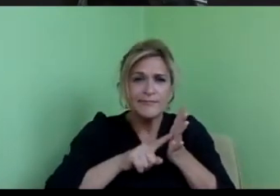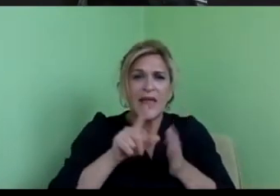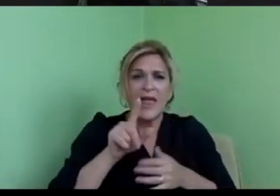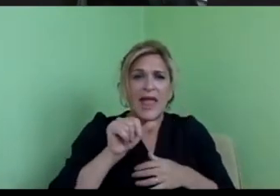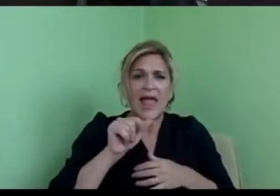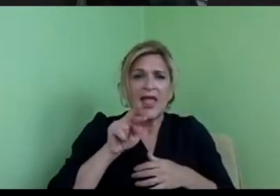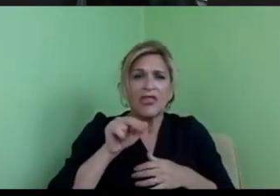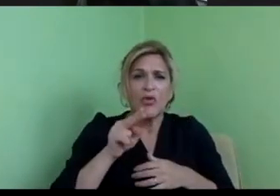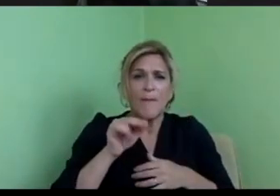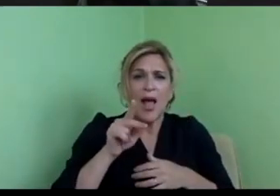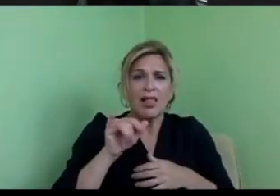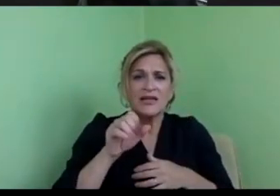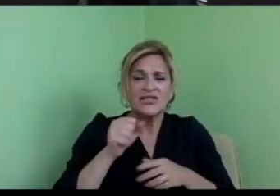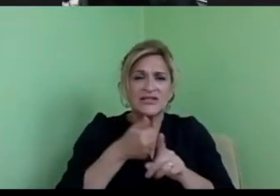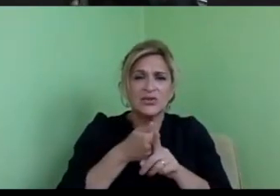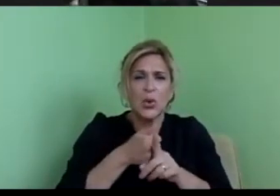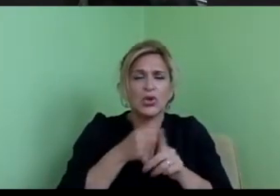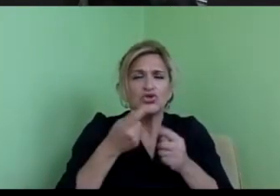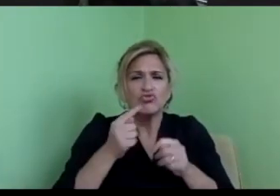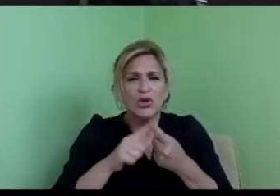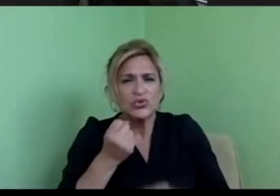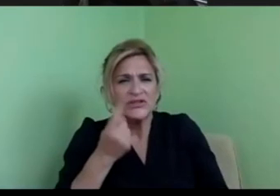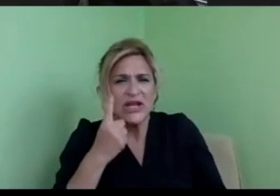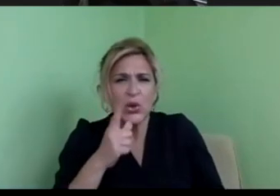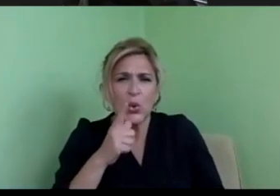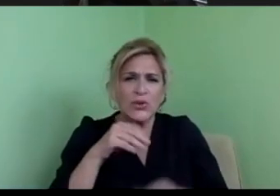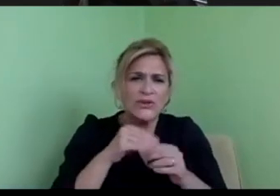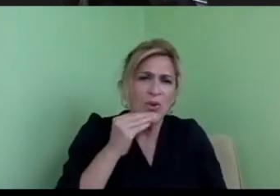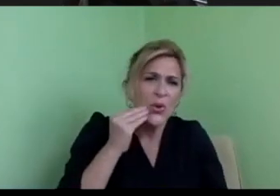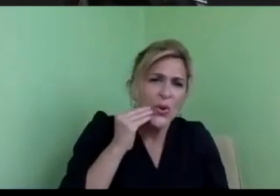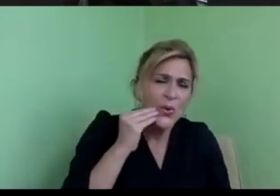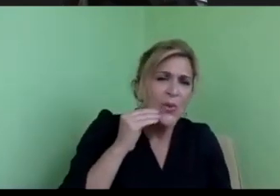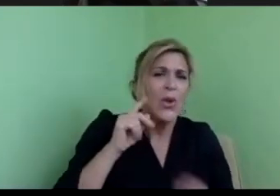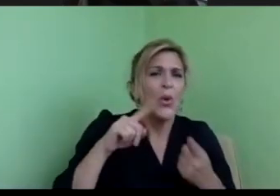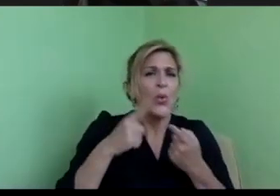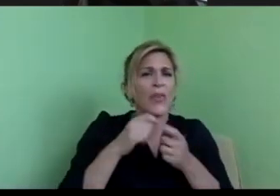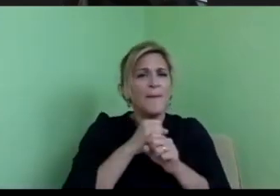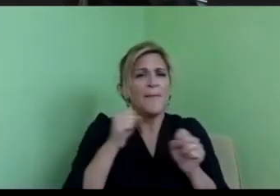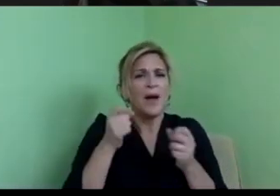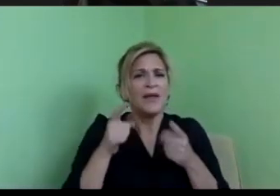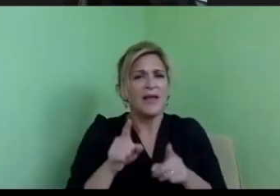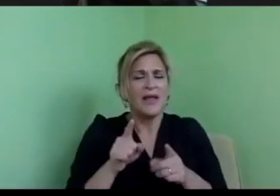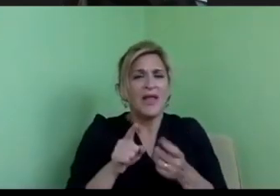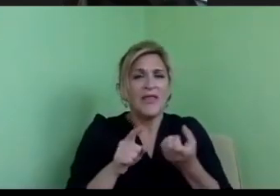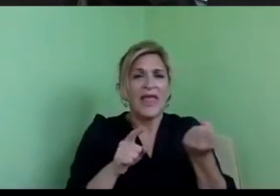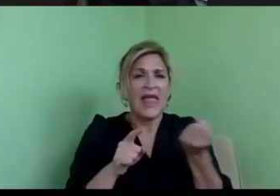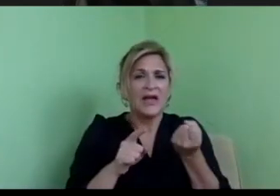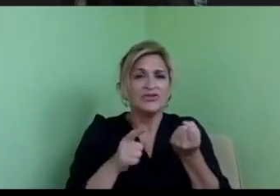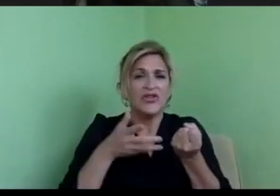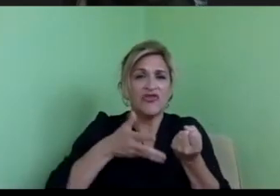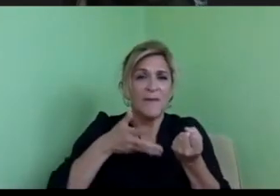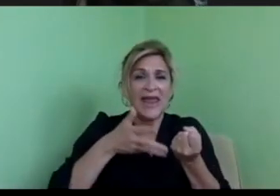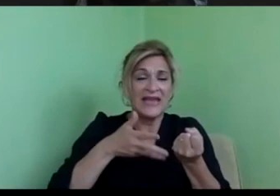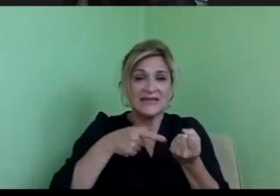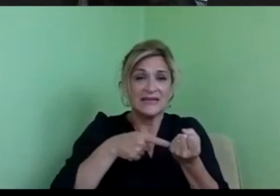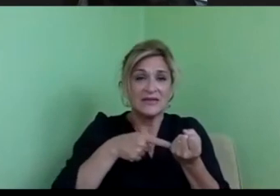to understand who was in the home when the bombing went off have held on to the remains for 36 years